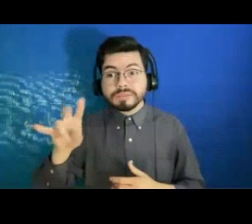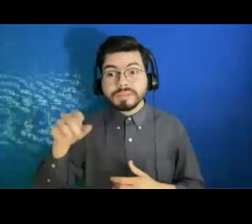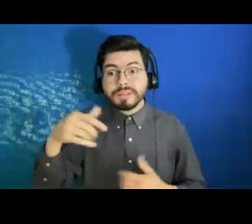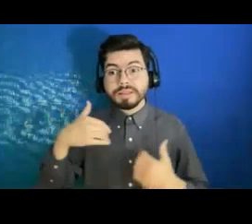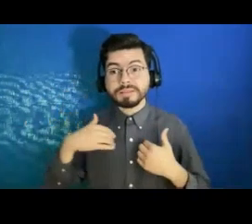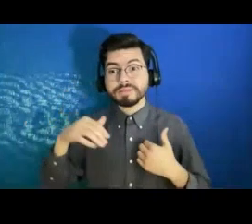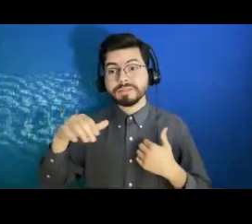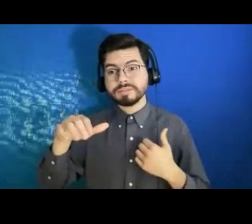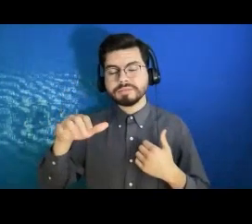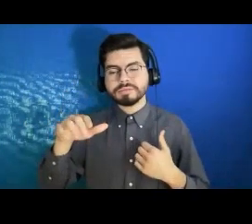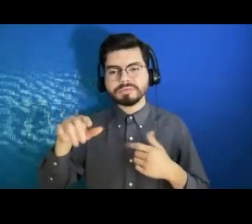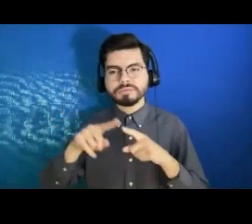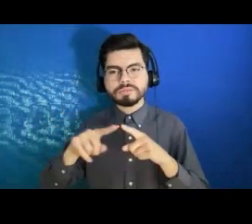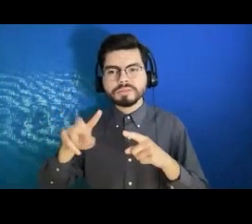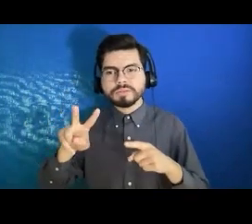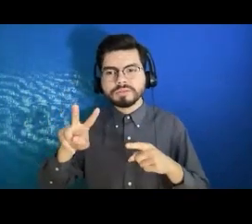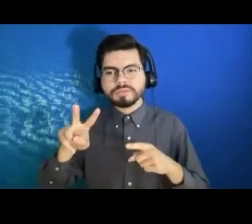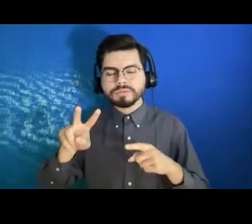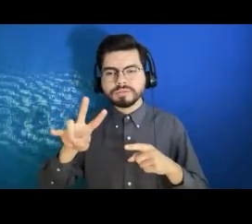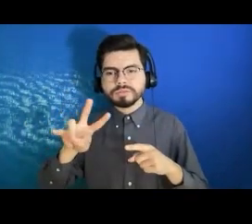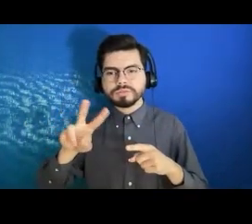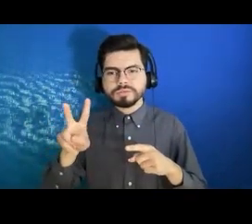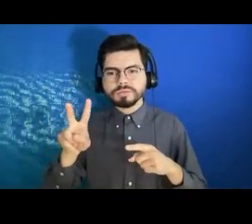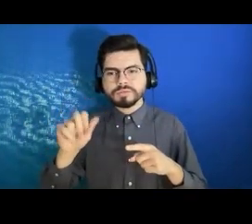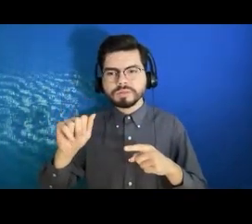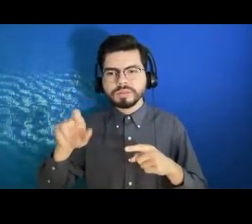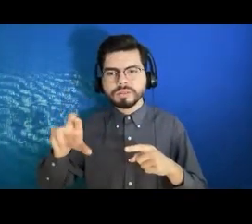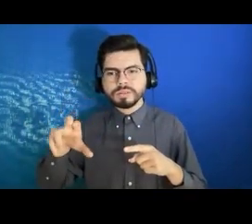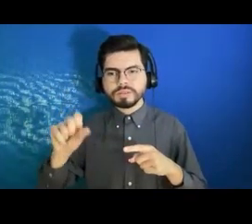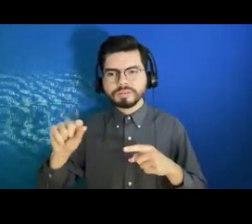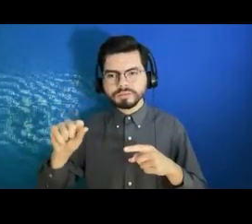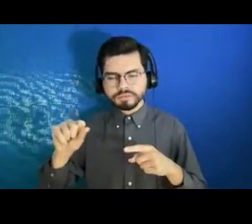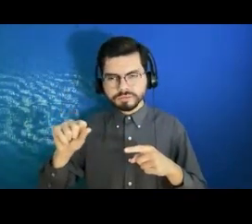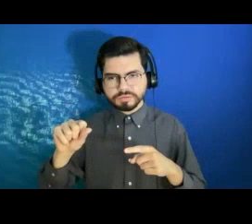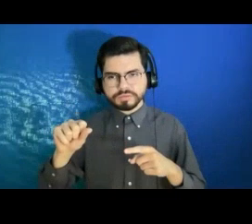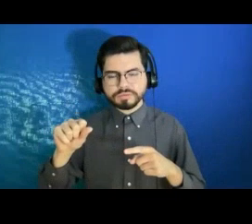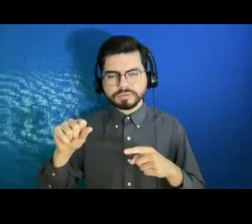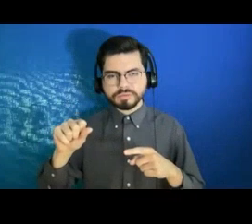pine forest that had burned in 1988. So